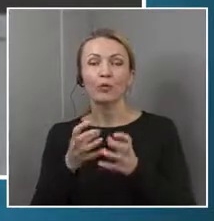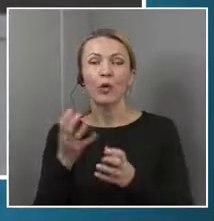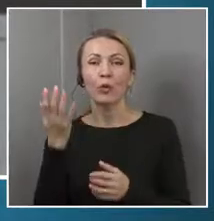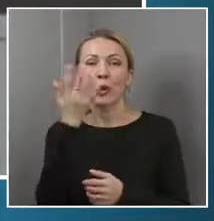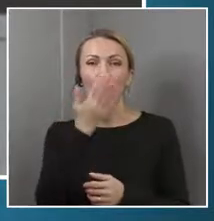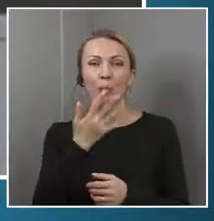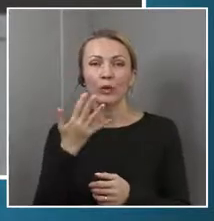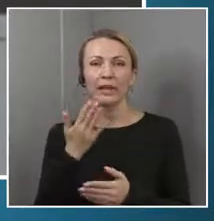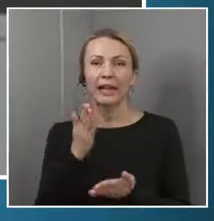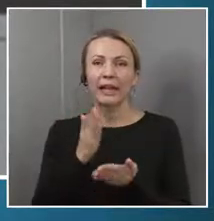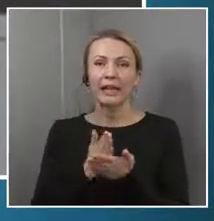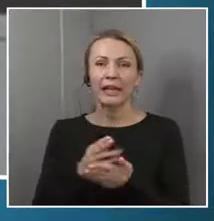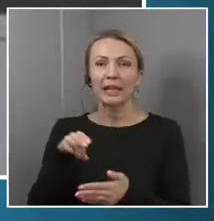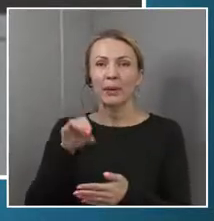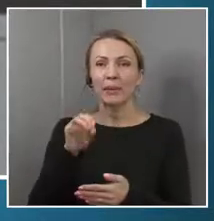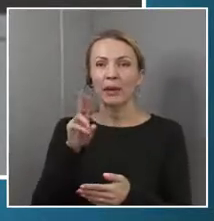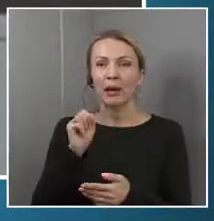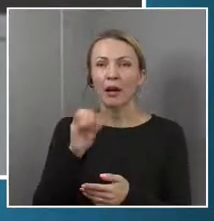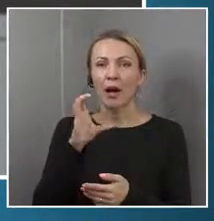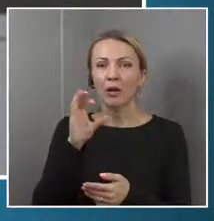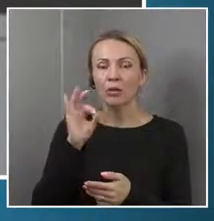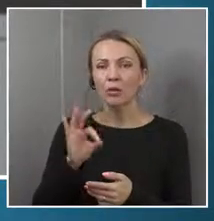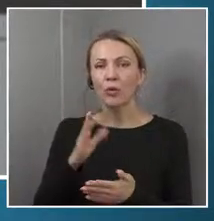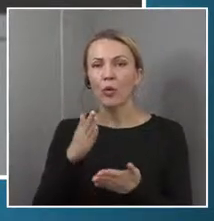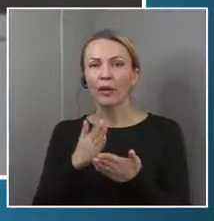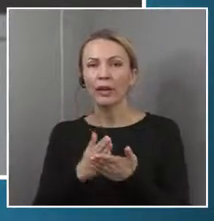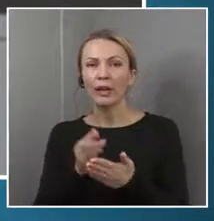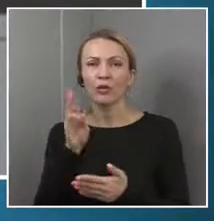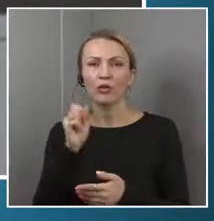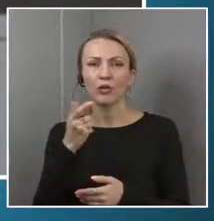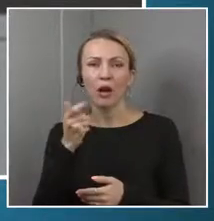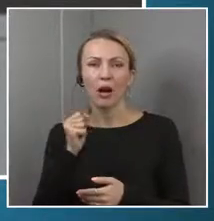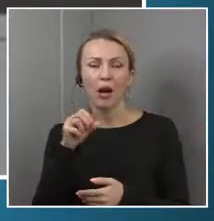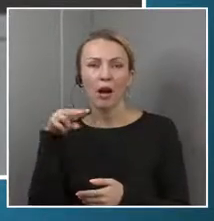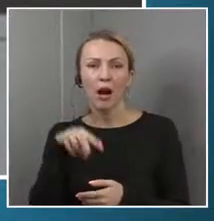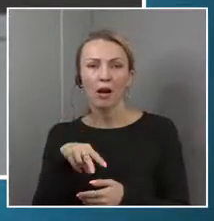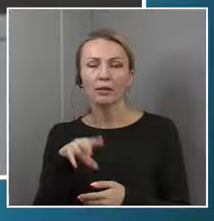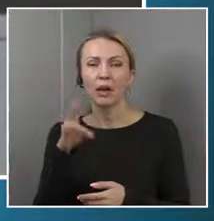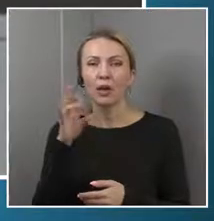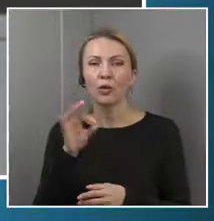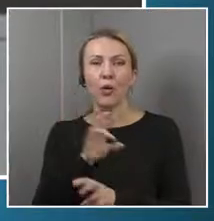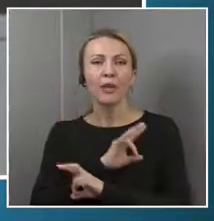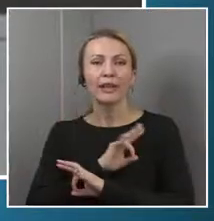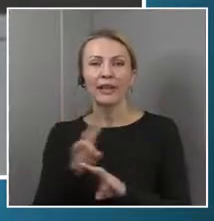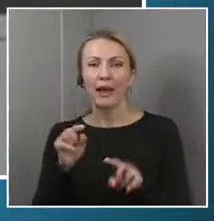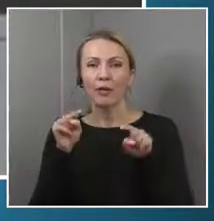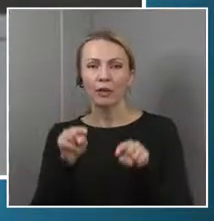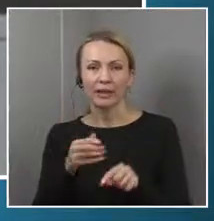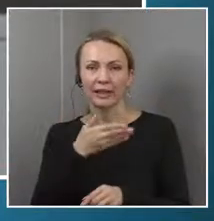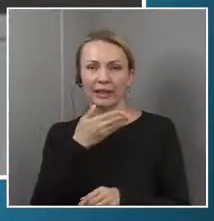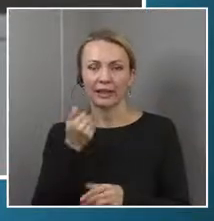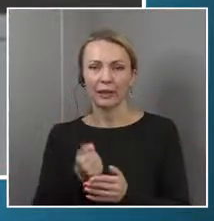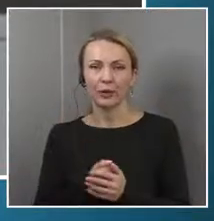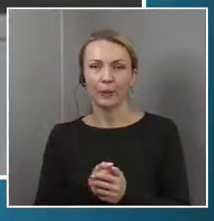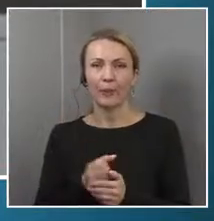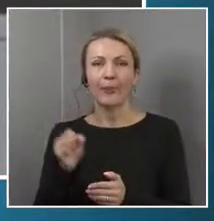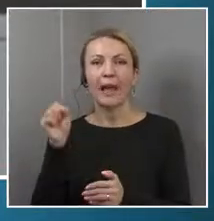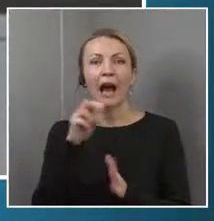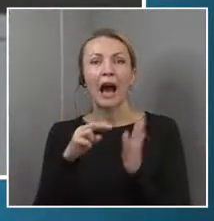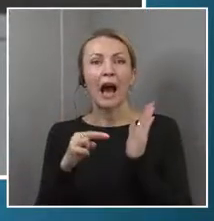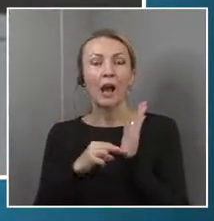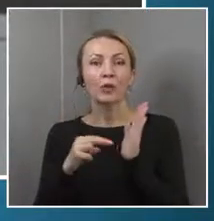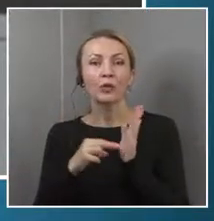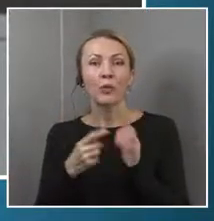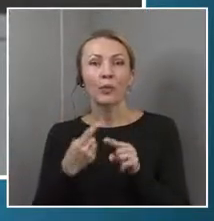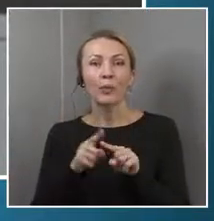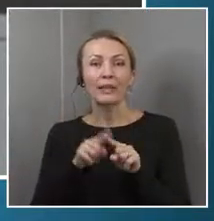And these works are not in international museums. There are Picasso, Kandinsky, Chagall, Rothko, but none of the painters